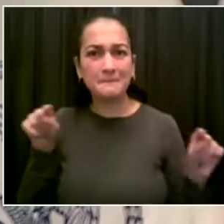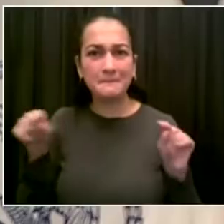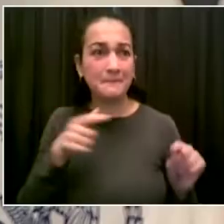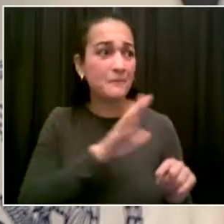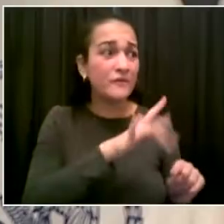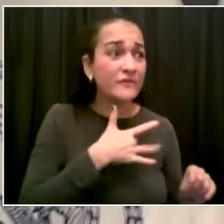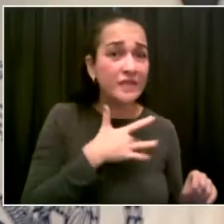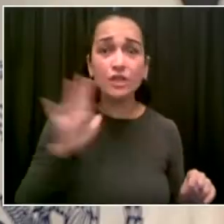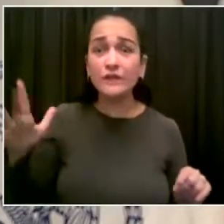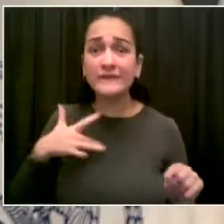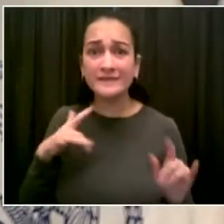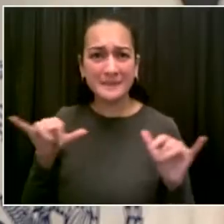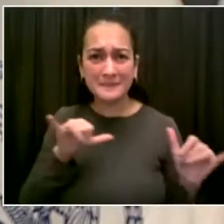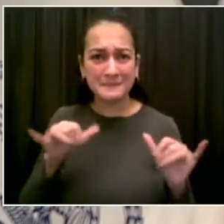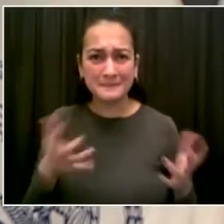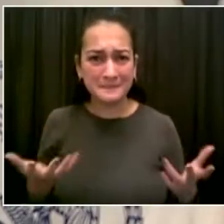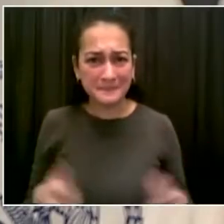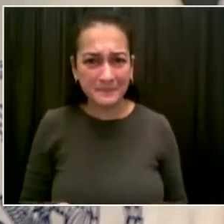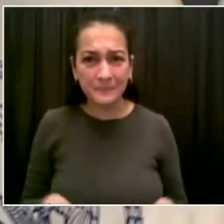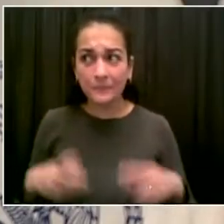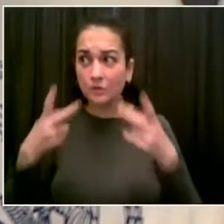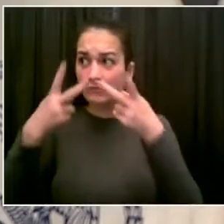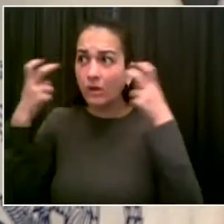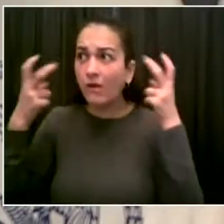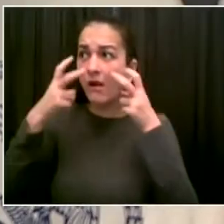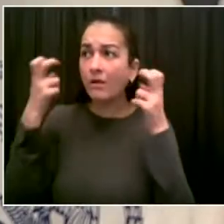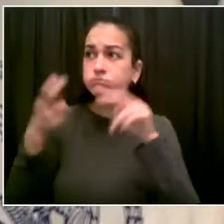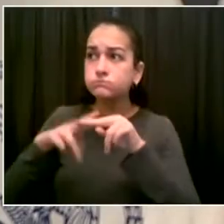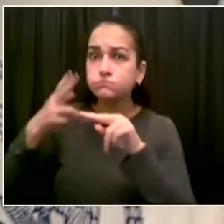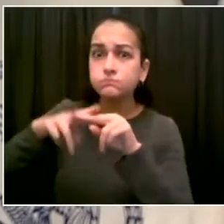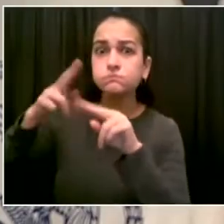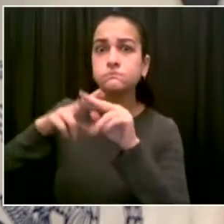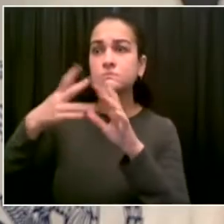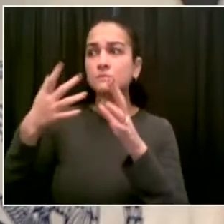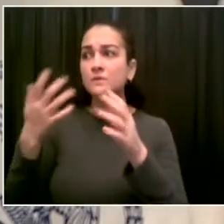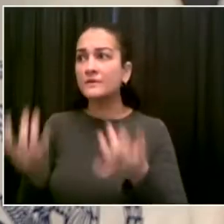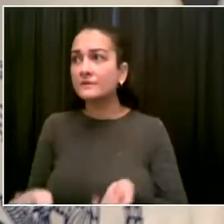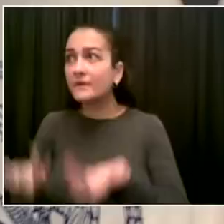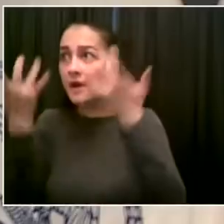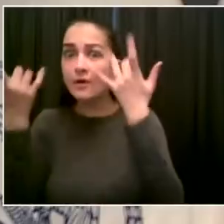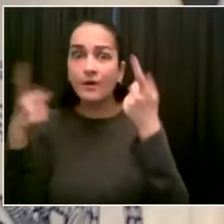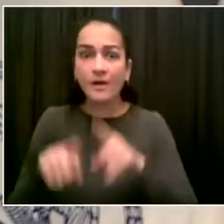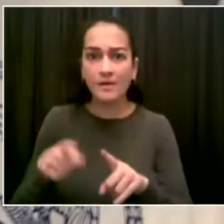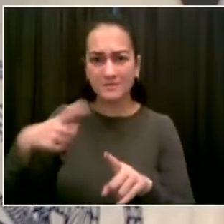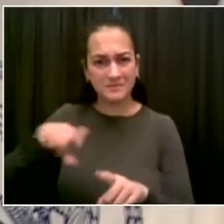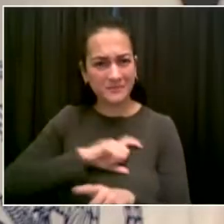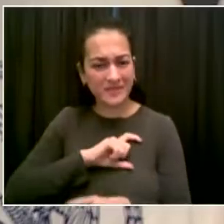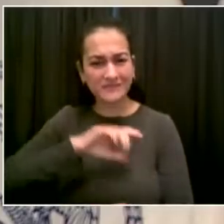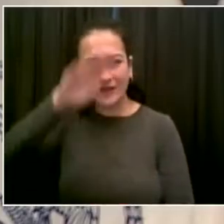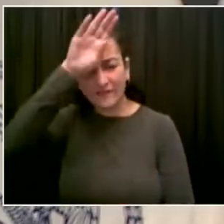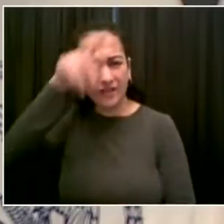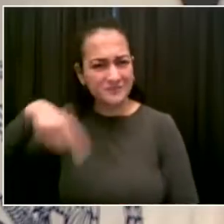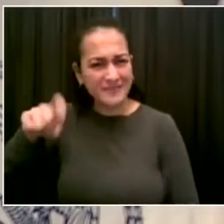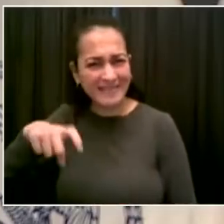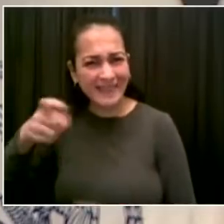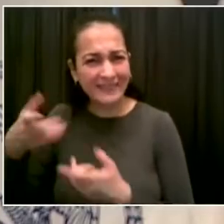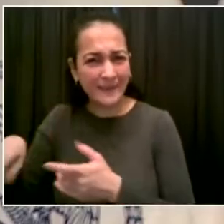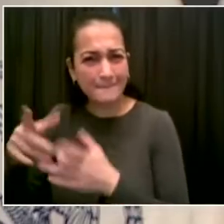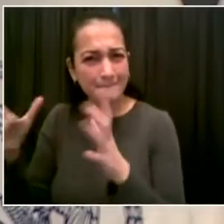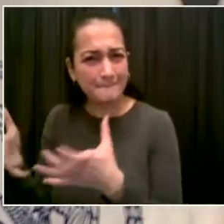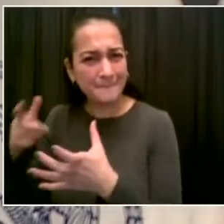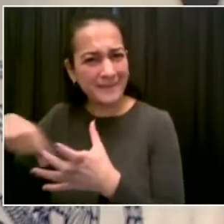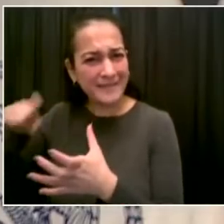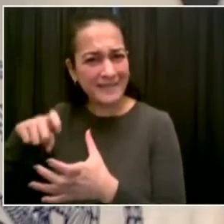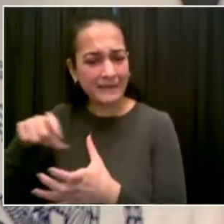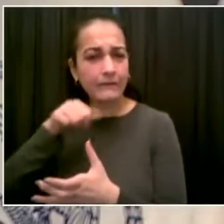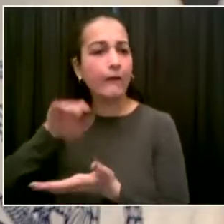from, say, firefighters or police? And what legal issues do you anticipate related to this